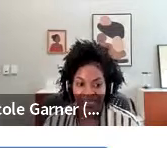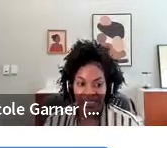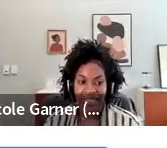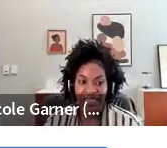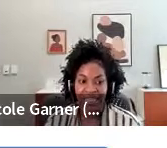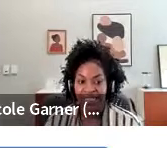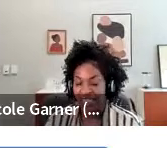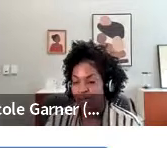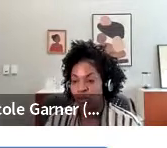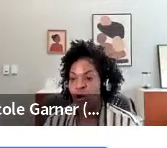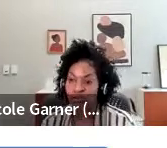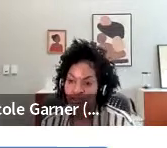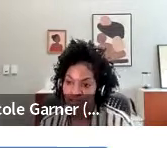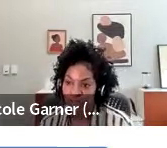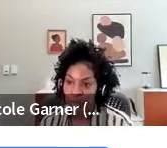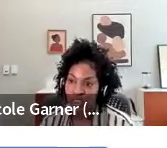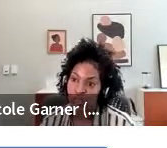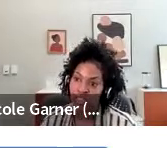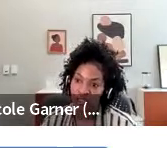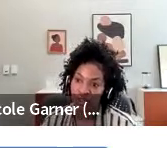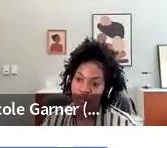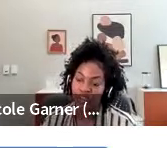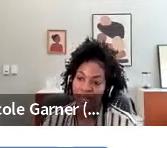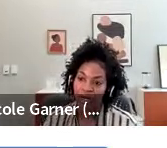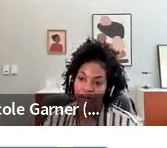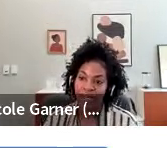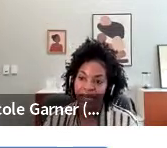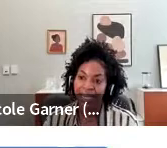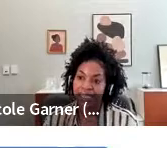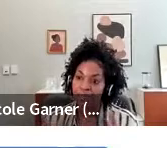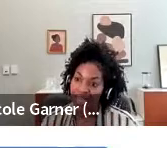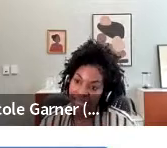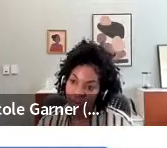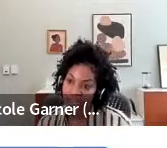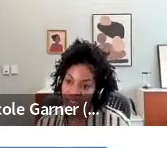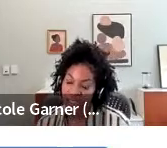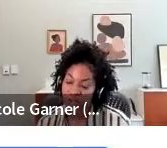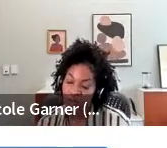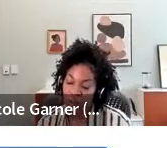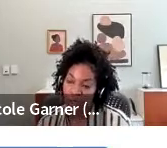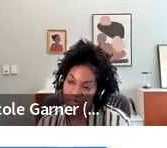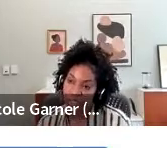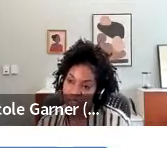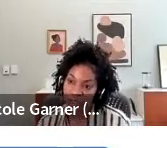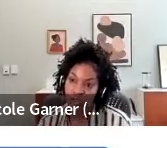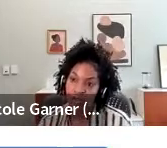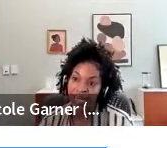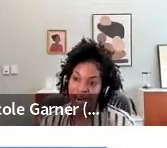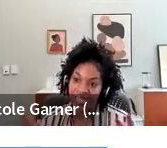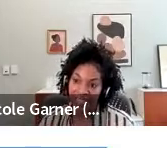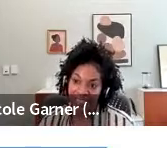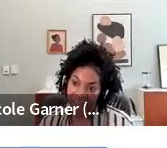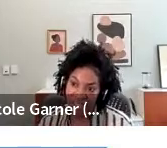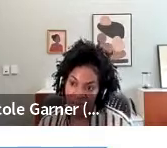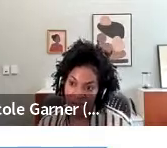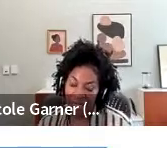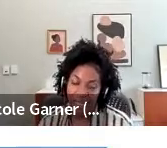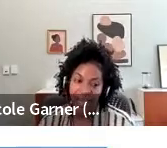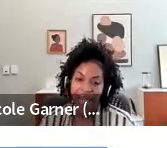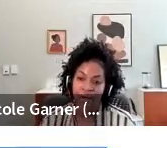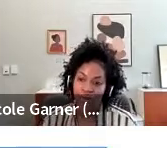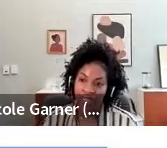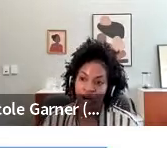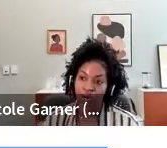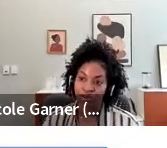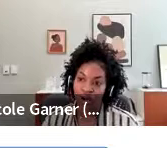then lastly, the conceptual overview, which we use to help explain what the centers are going to do and our executive